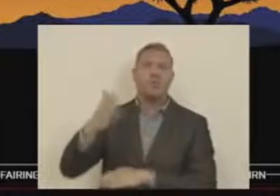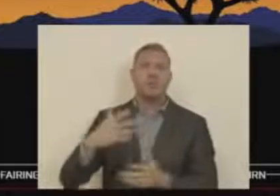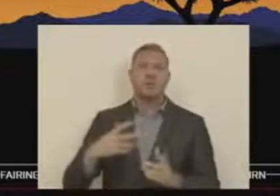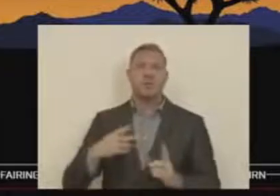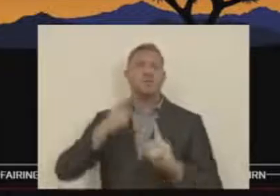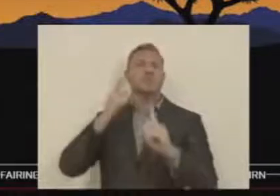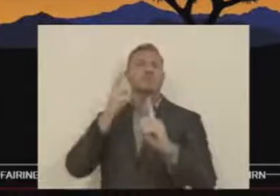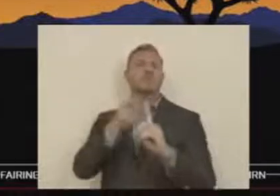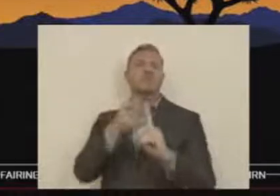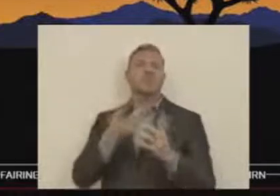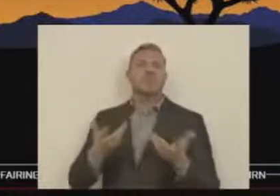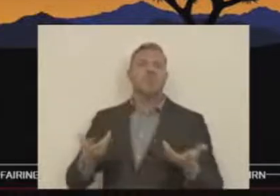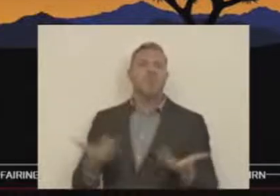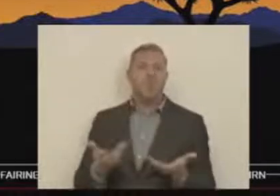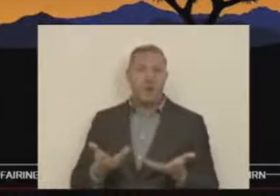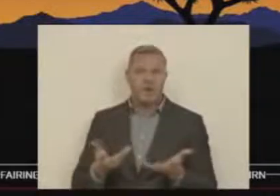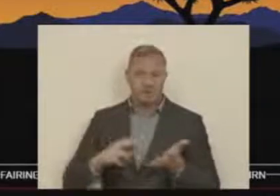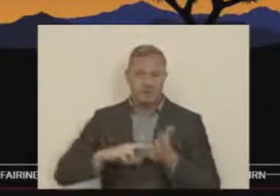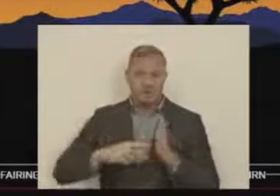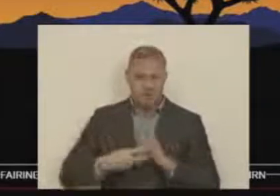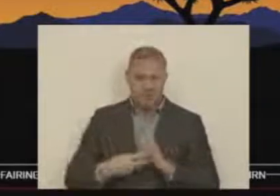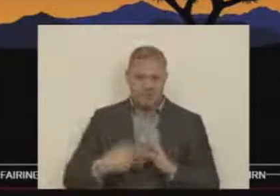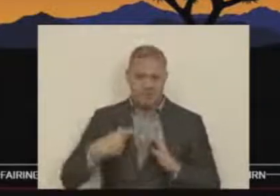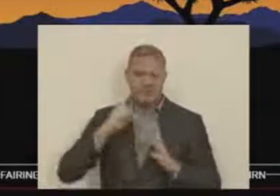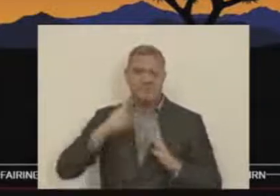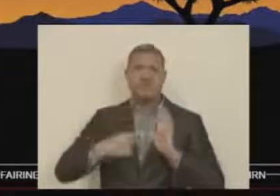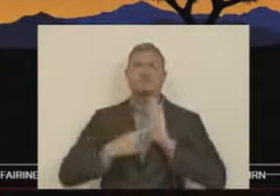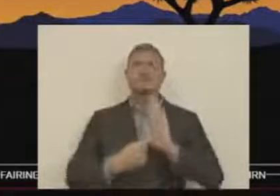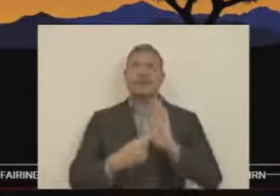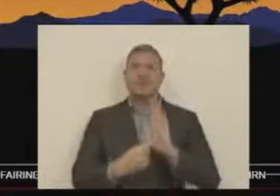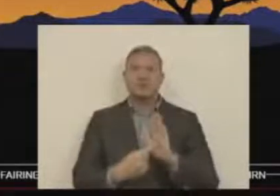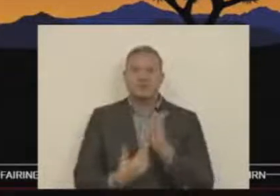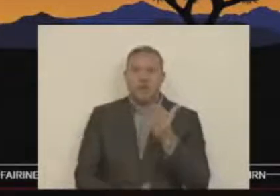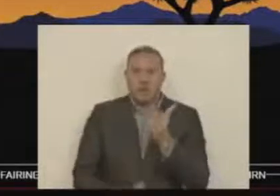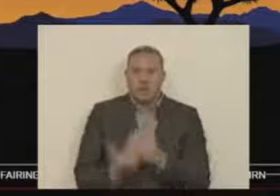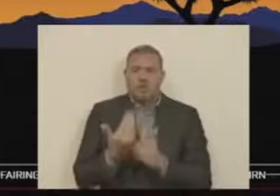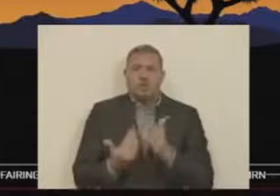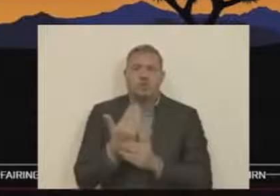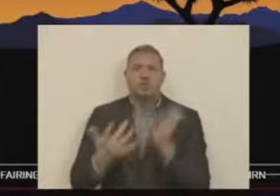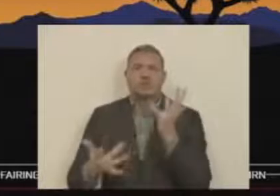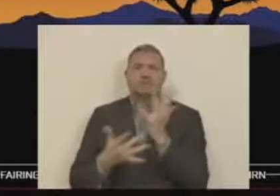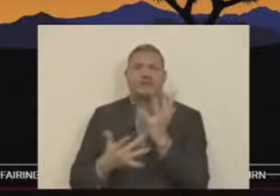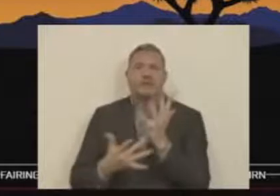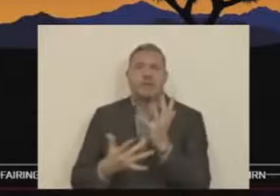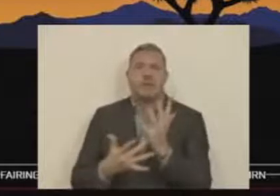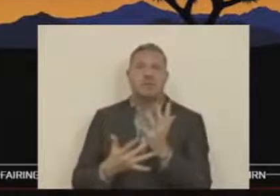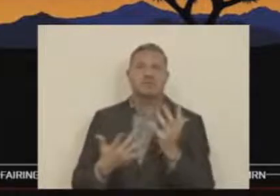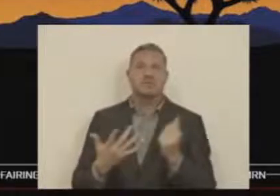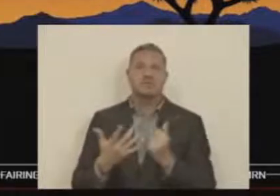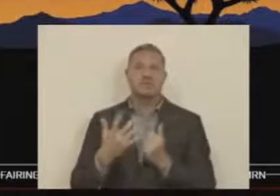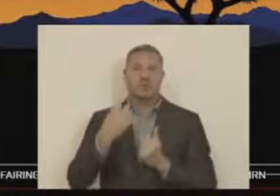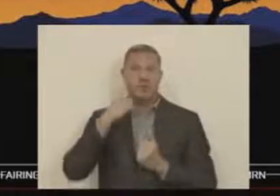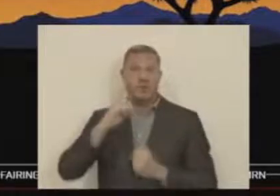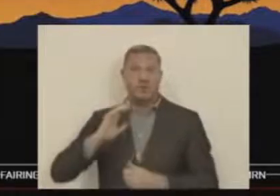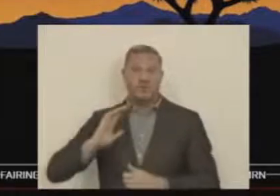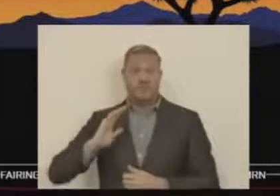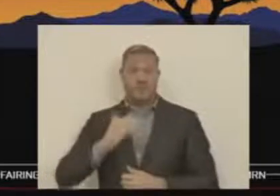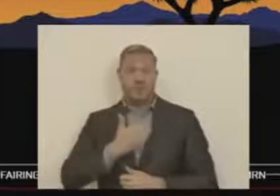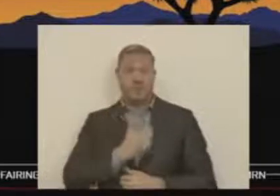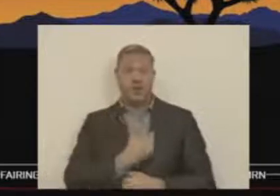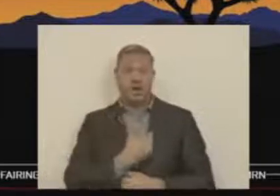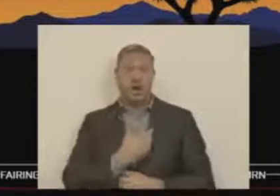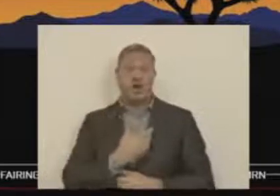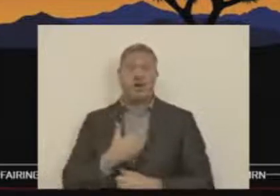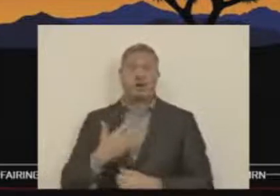program is to demonstrate emerging technologies in support of development capabilities for our joint